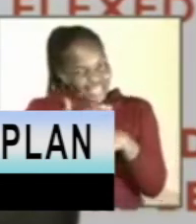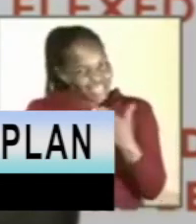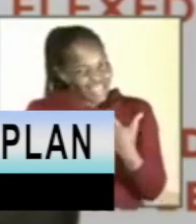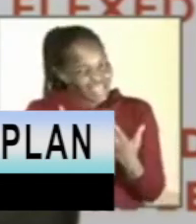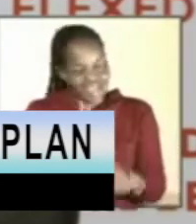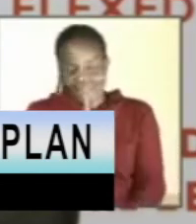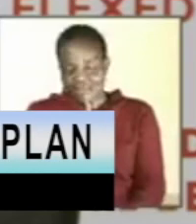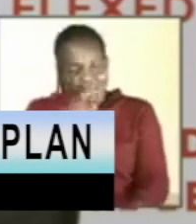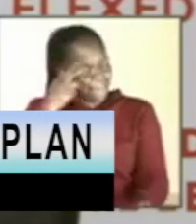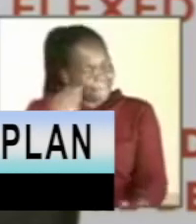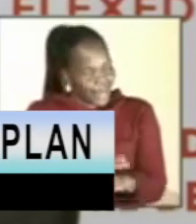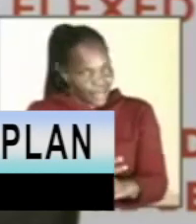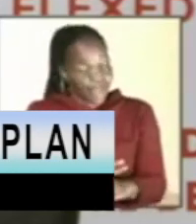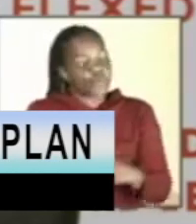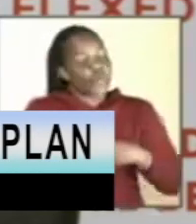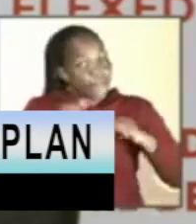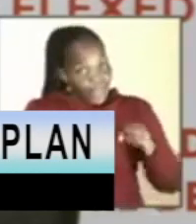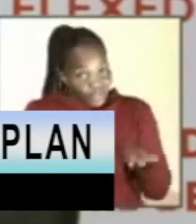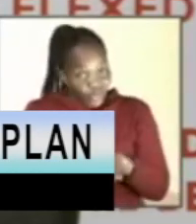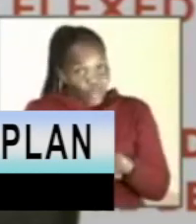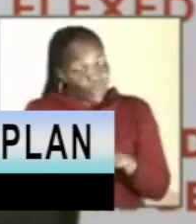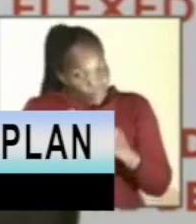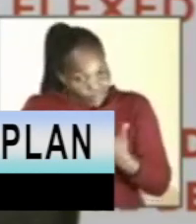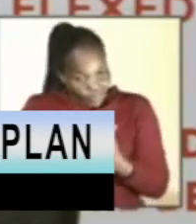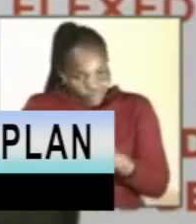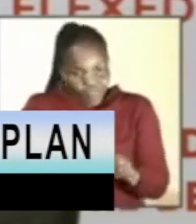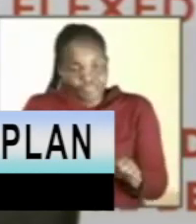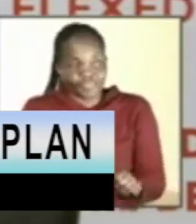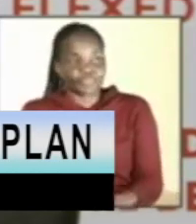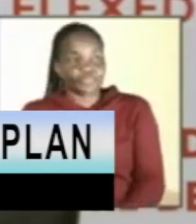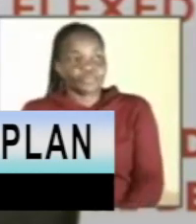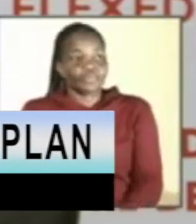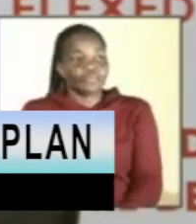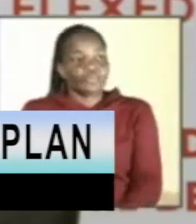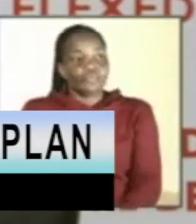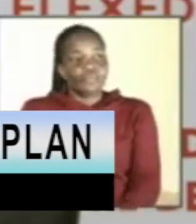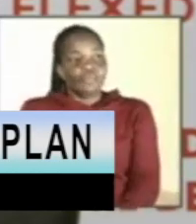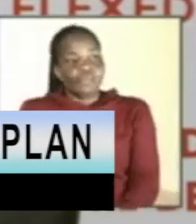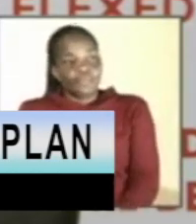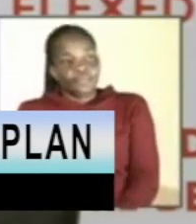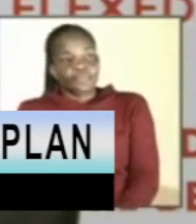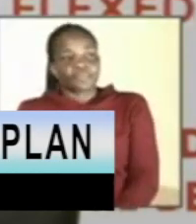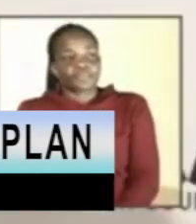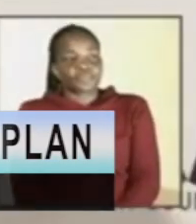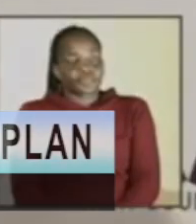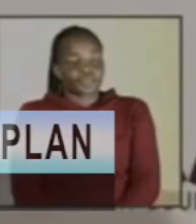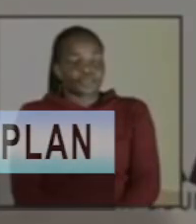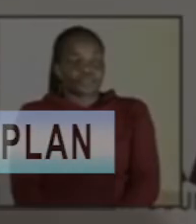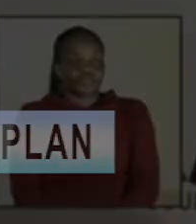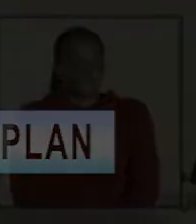it must be done and it has to be done. So currently we are busy with that one. Thank you for that.